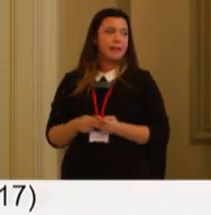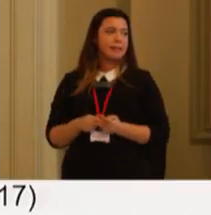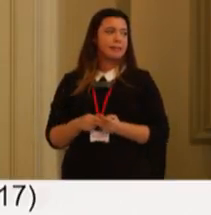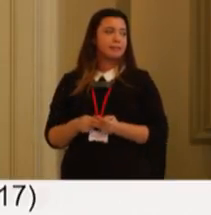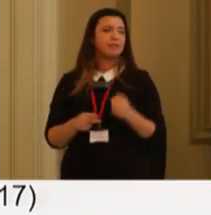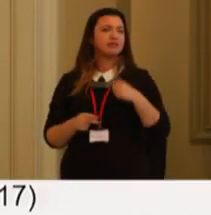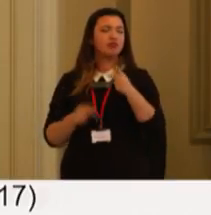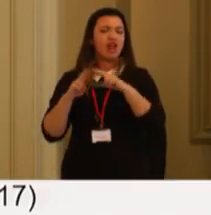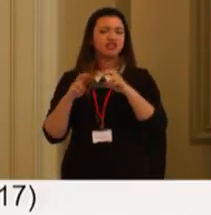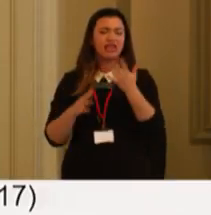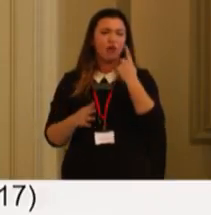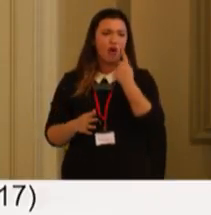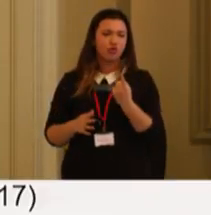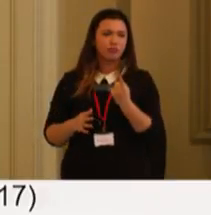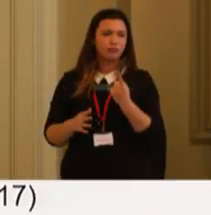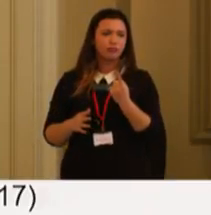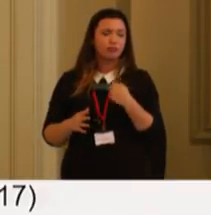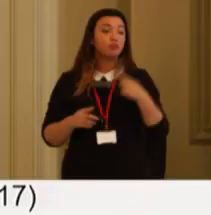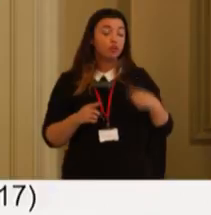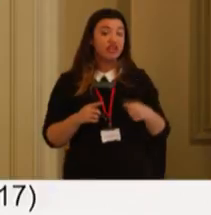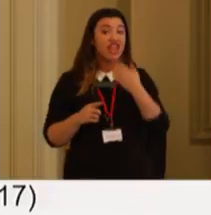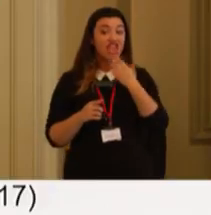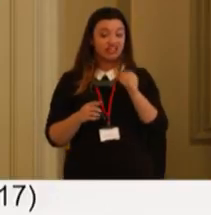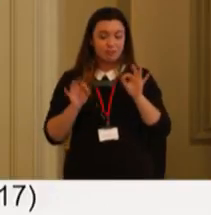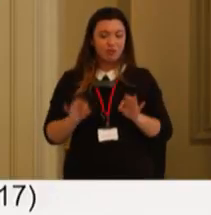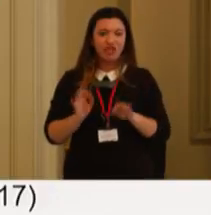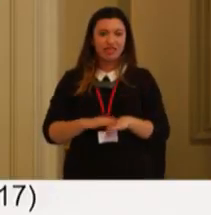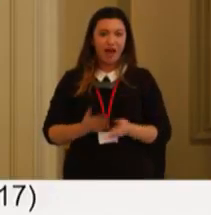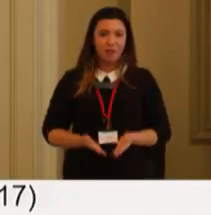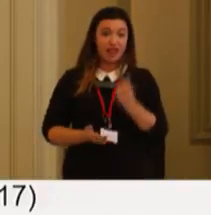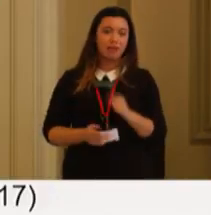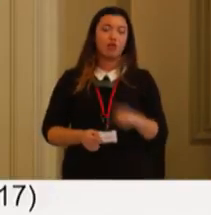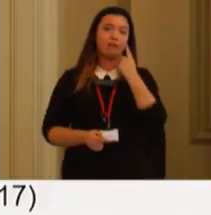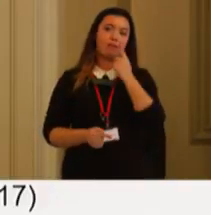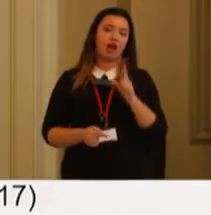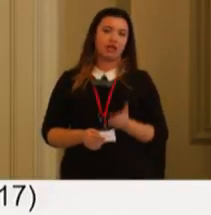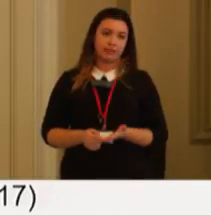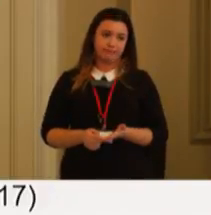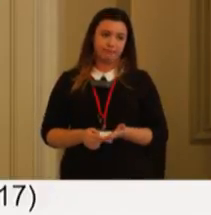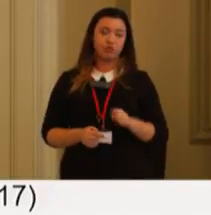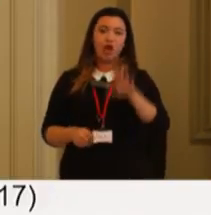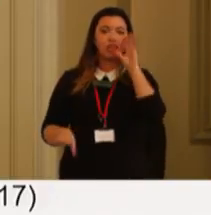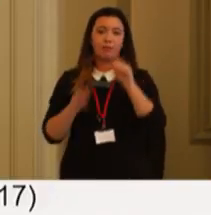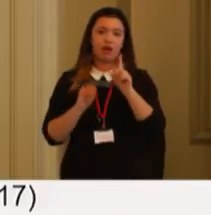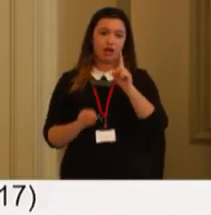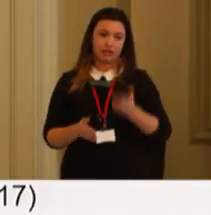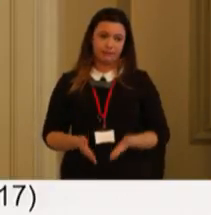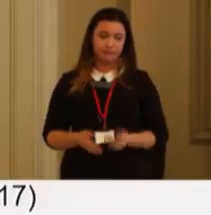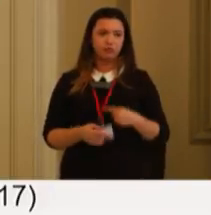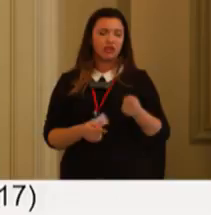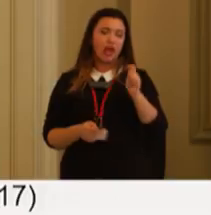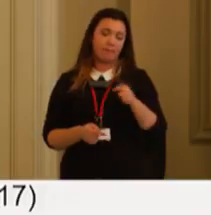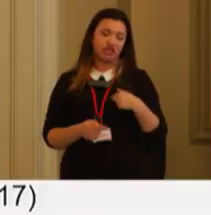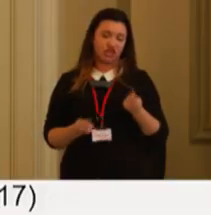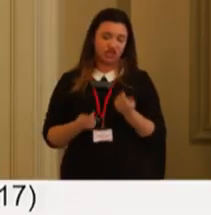are instrumental. However, notwithstanding, we'd like to deliberate today, trying to